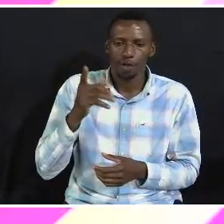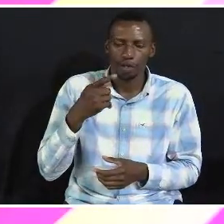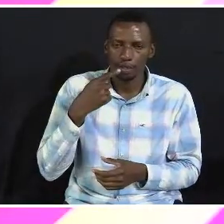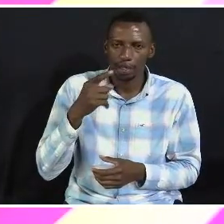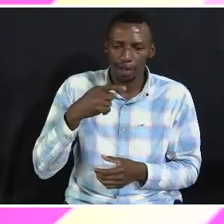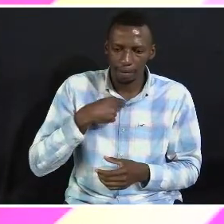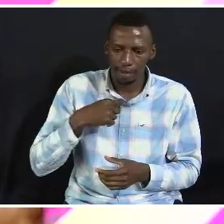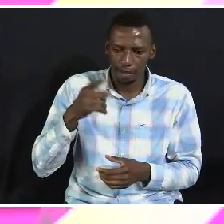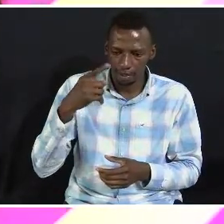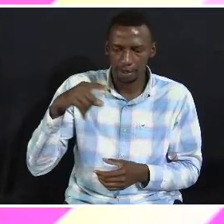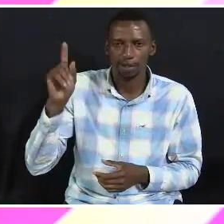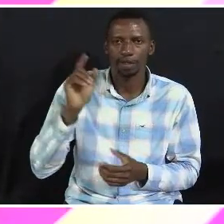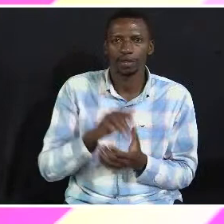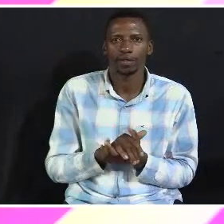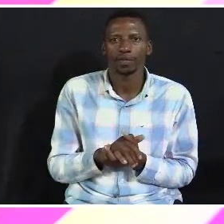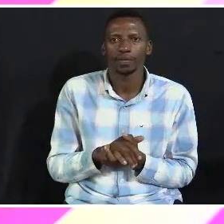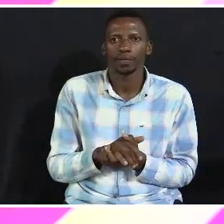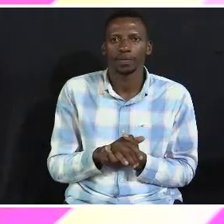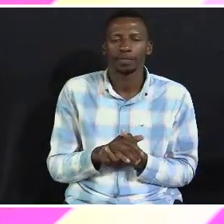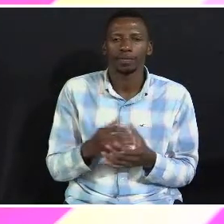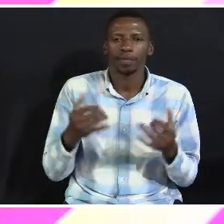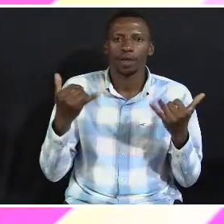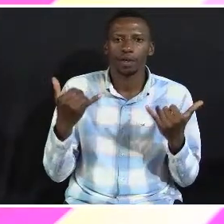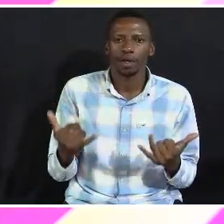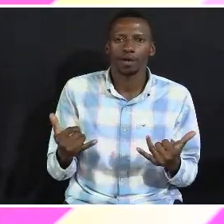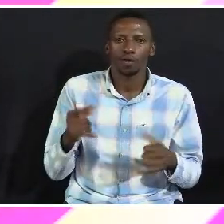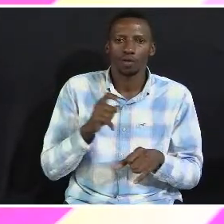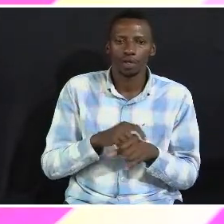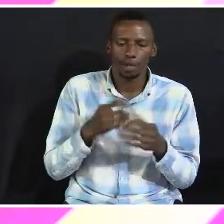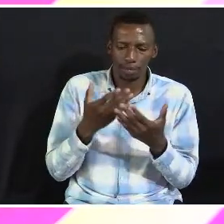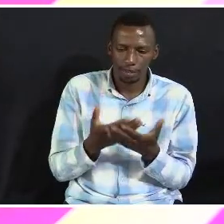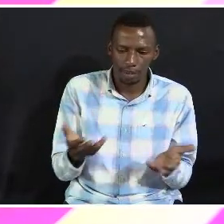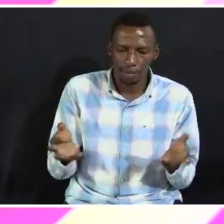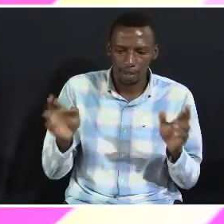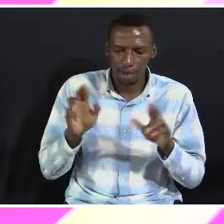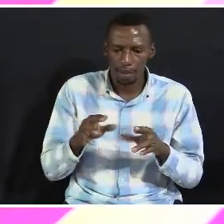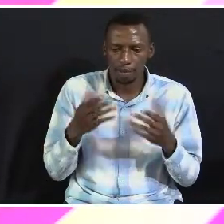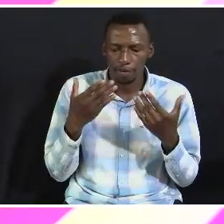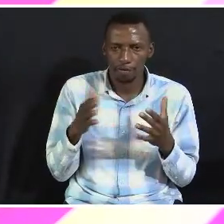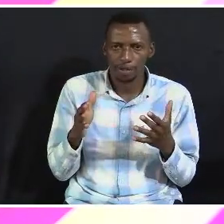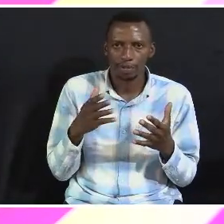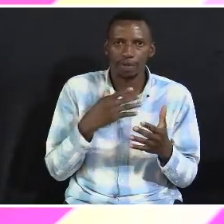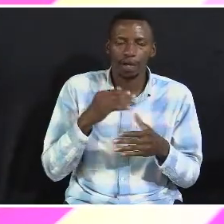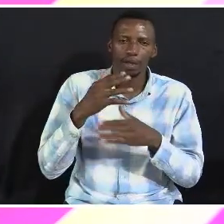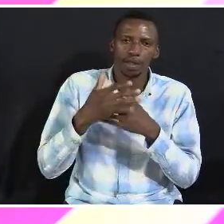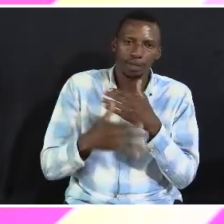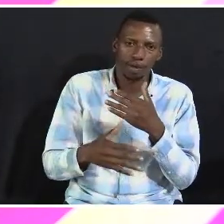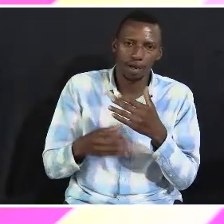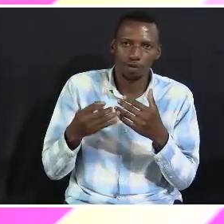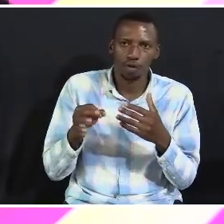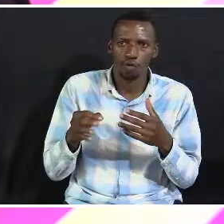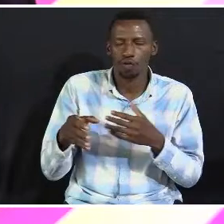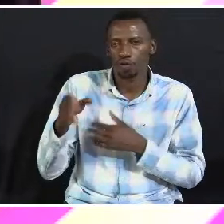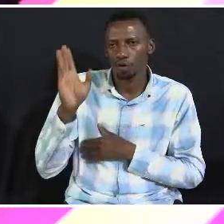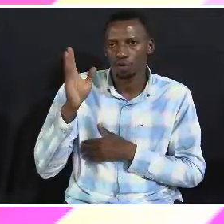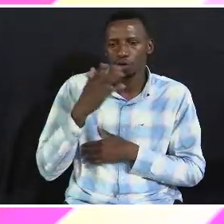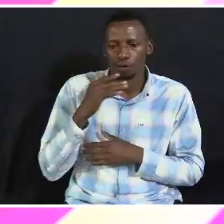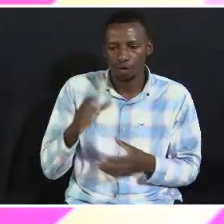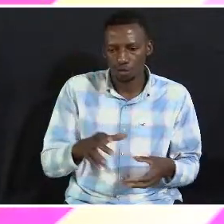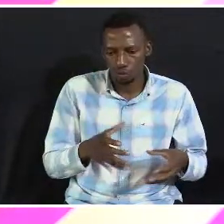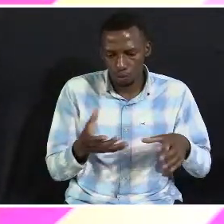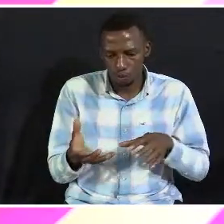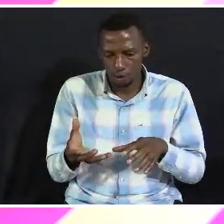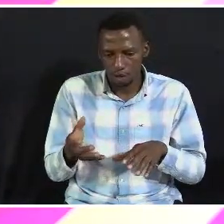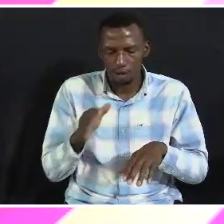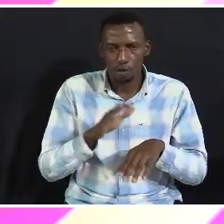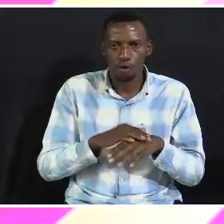righteous. So now, when something has happened and the wrath of God wants to be poured on